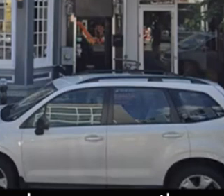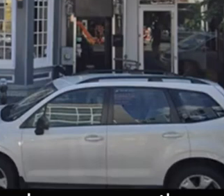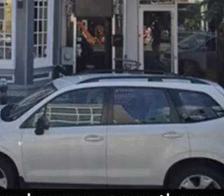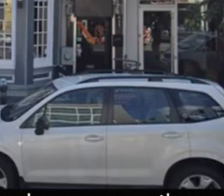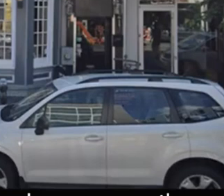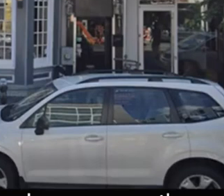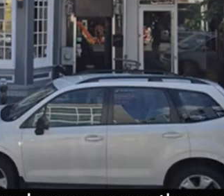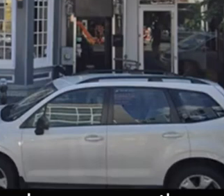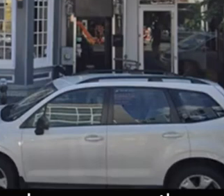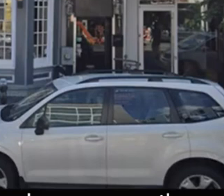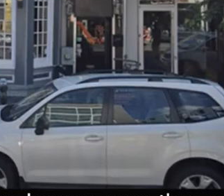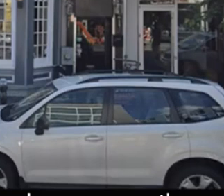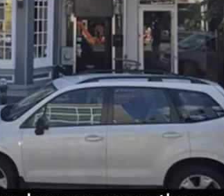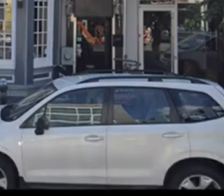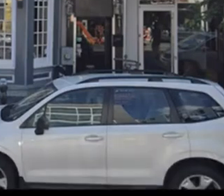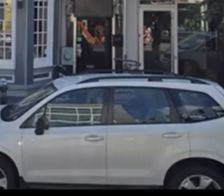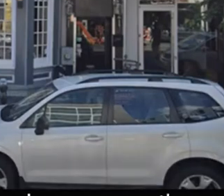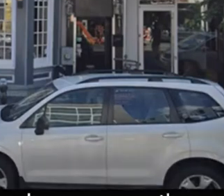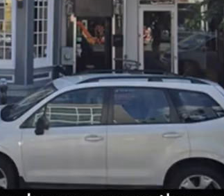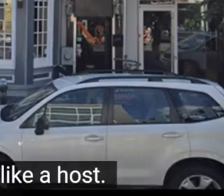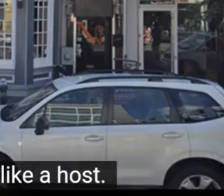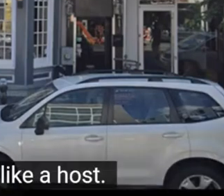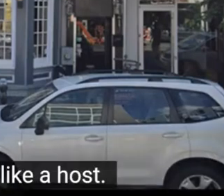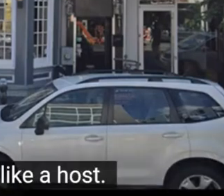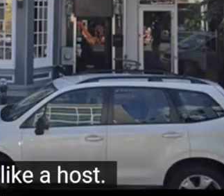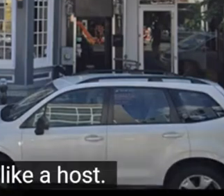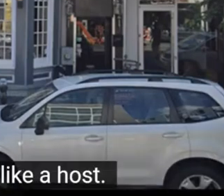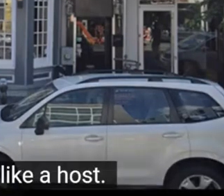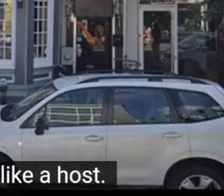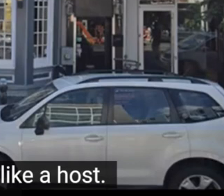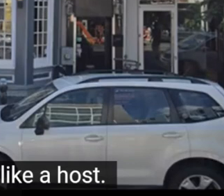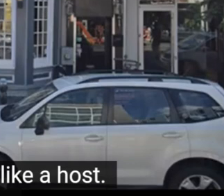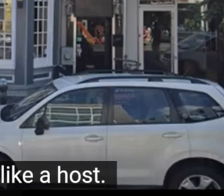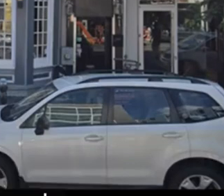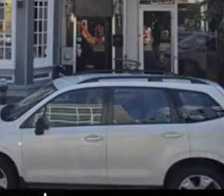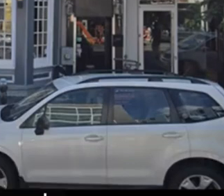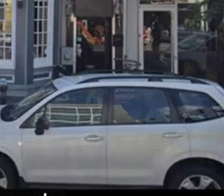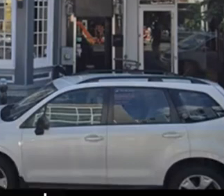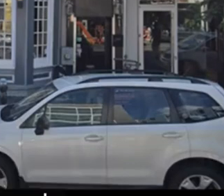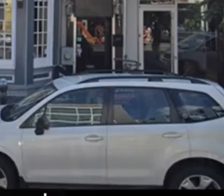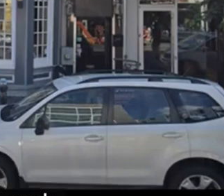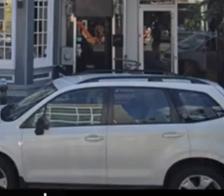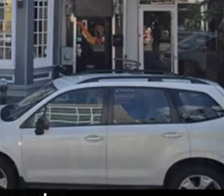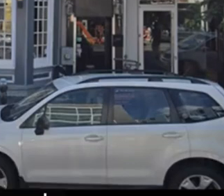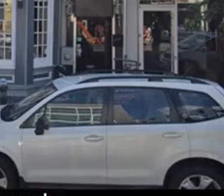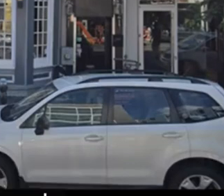There was a bartender there. He was more than a bar. He was like a host. A man.